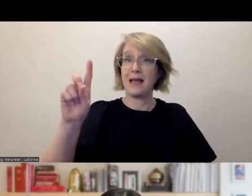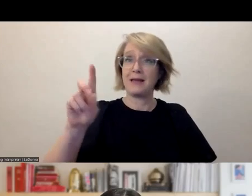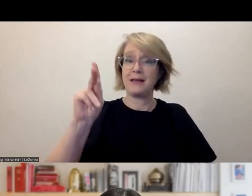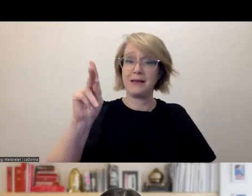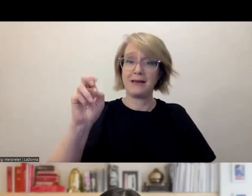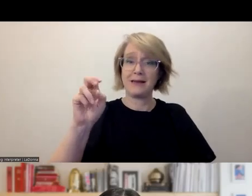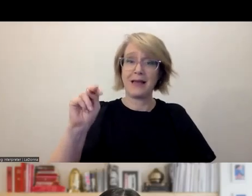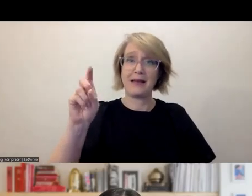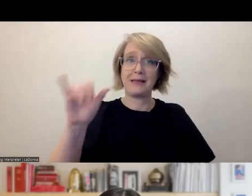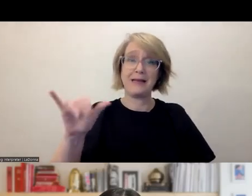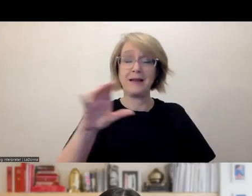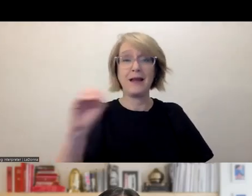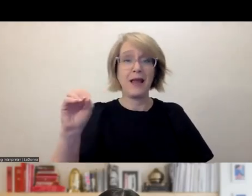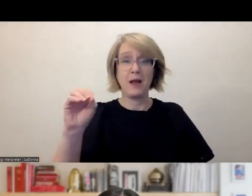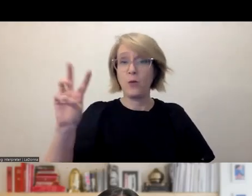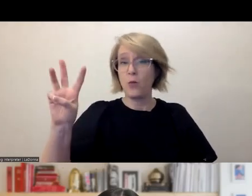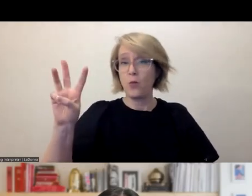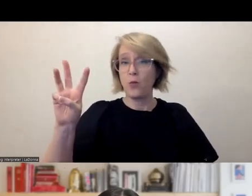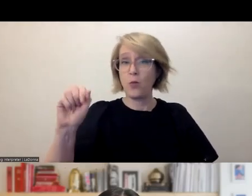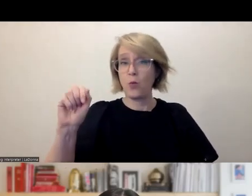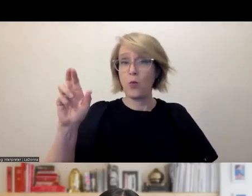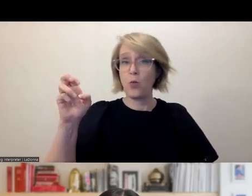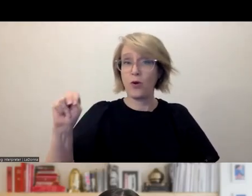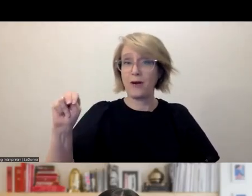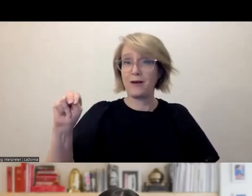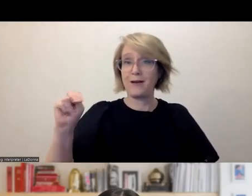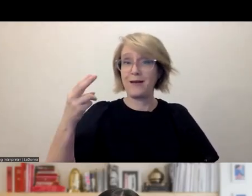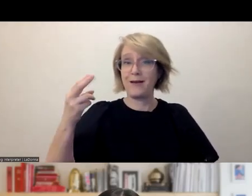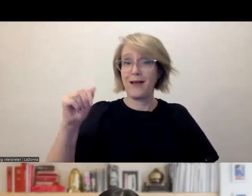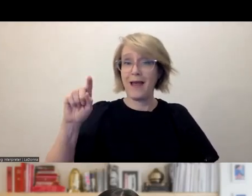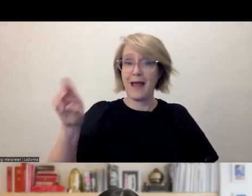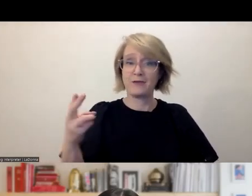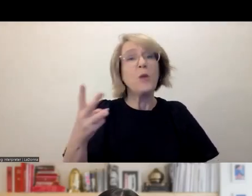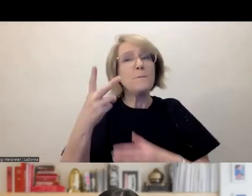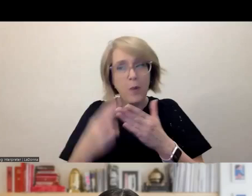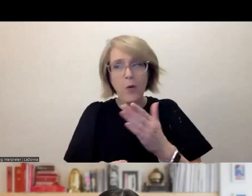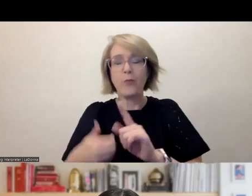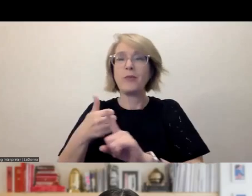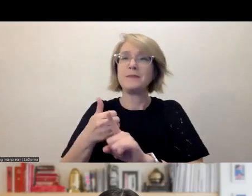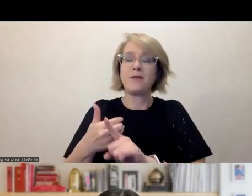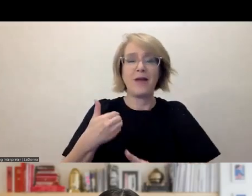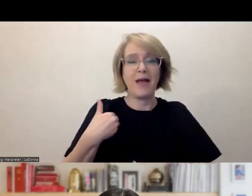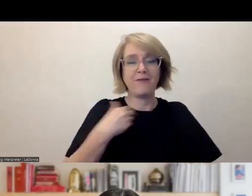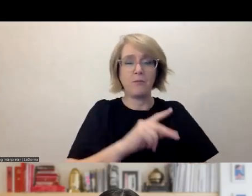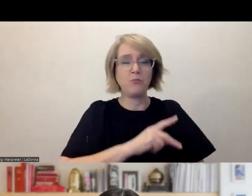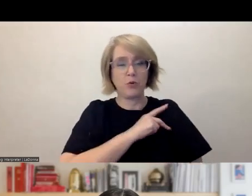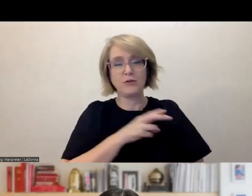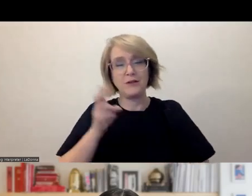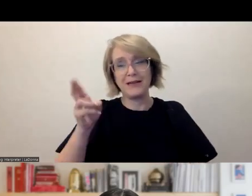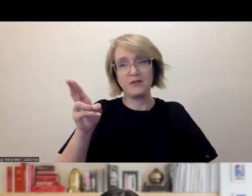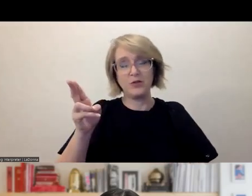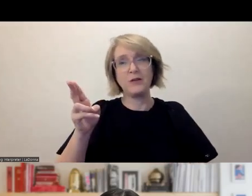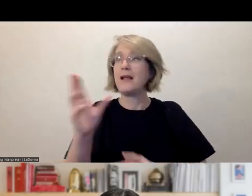both of whom had personal history, were very, very deeply engaged and involved, and frankly, to a large